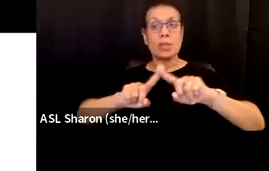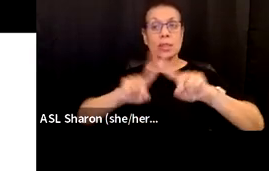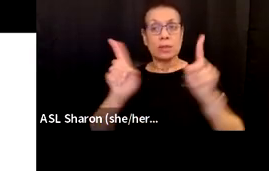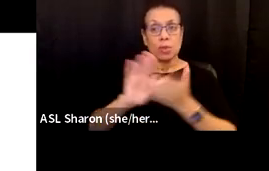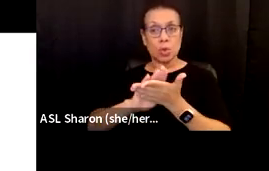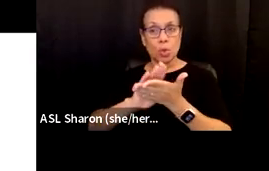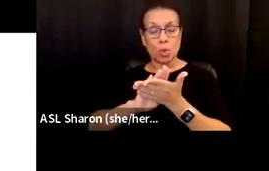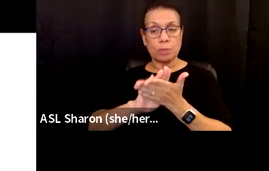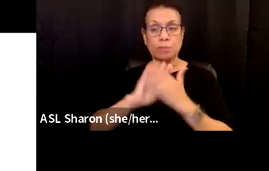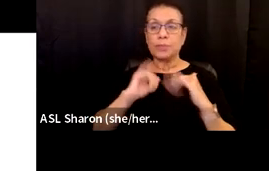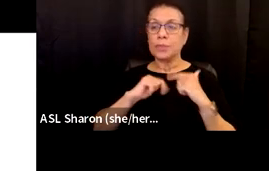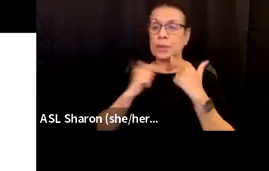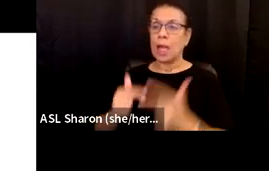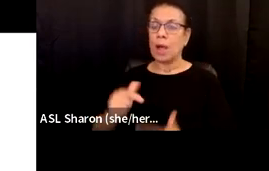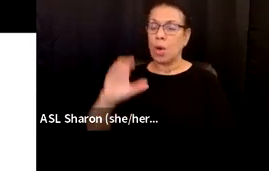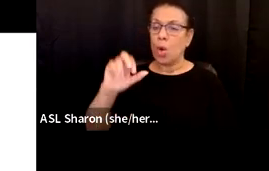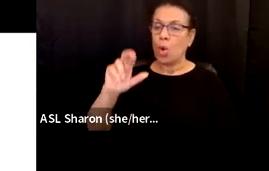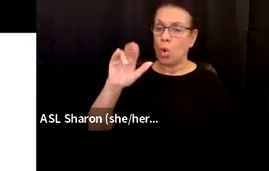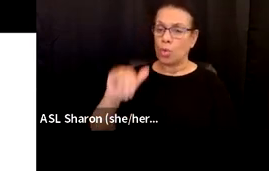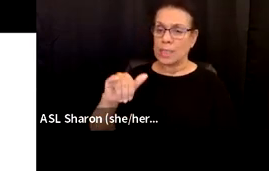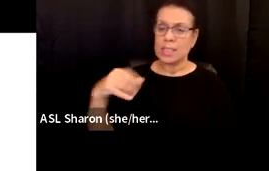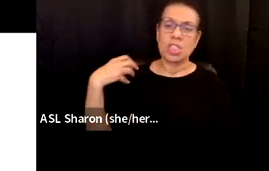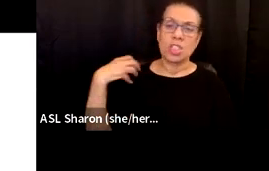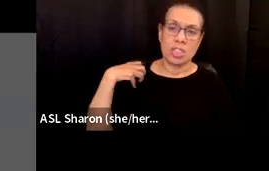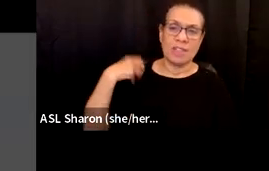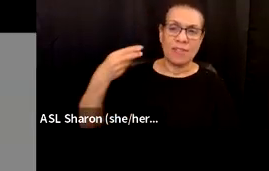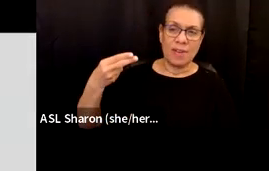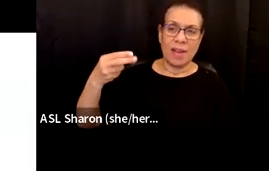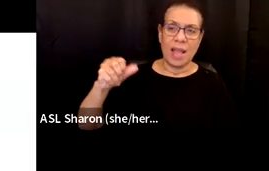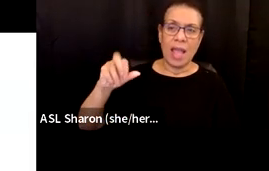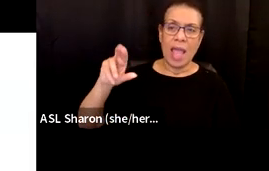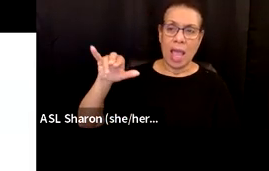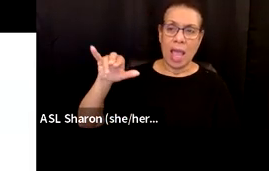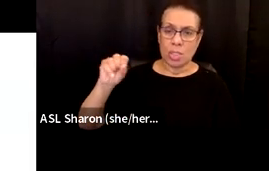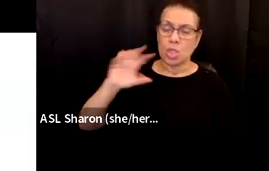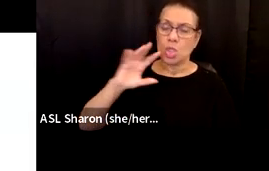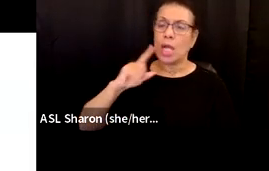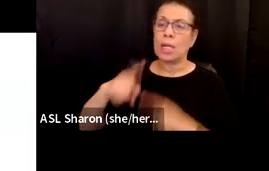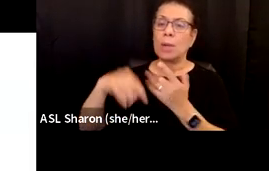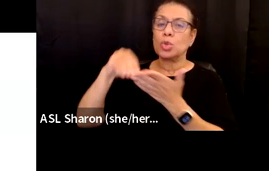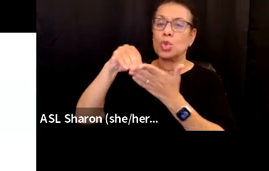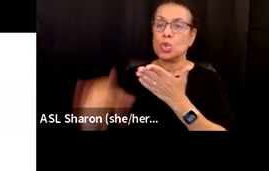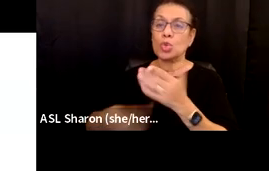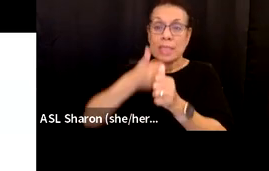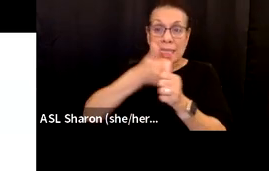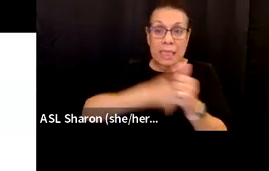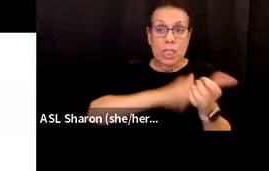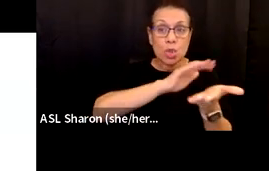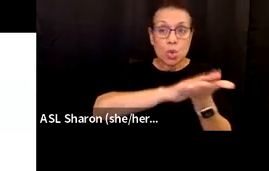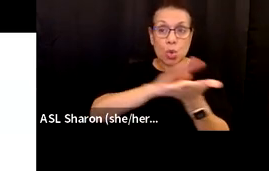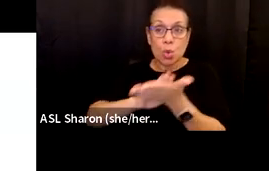i'll turn it over to corey chief harris who will talk a little bit about what we know about students at each one of these schools